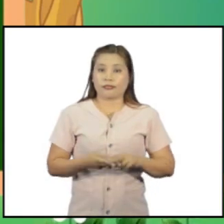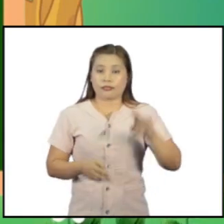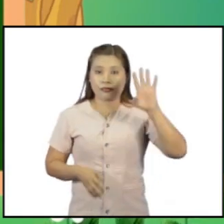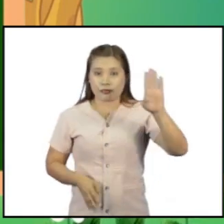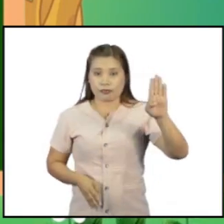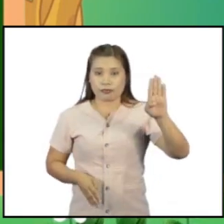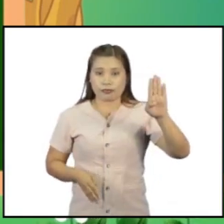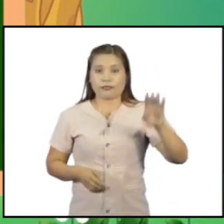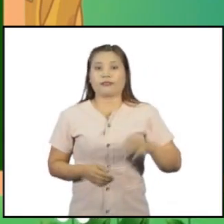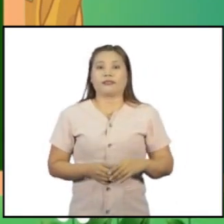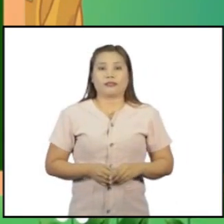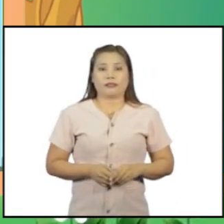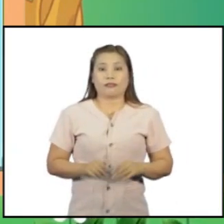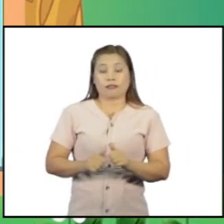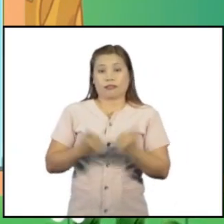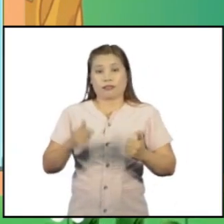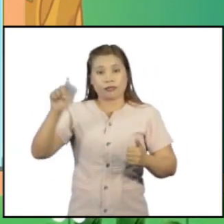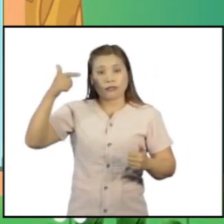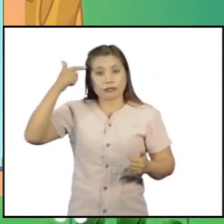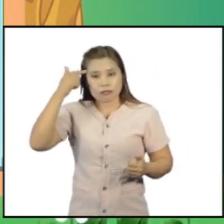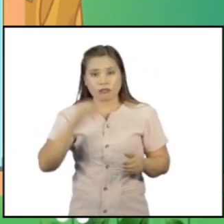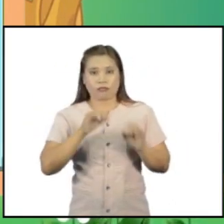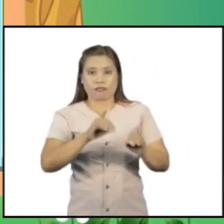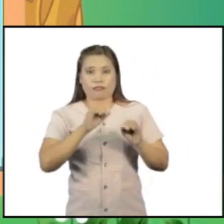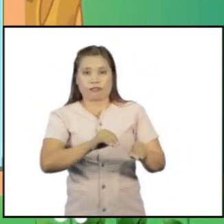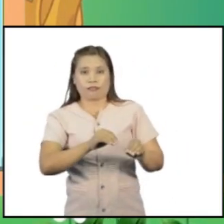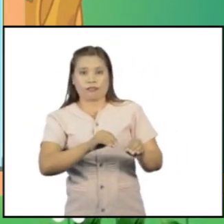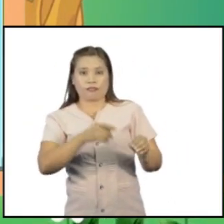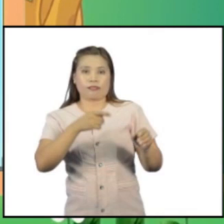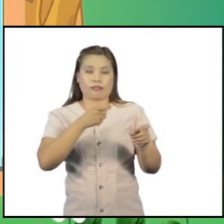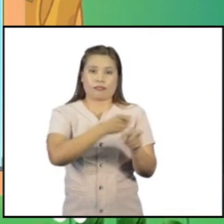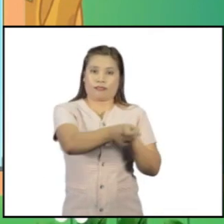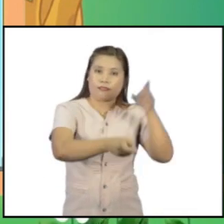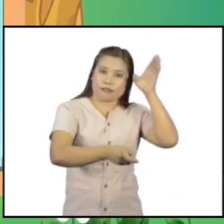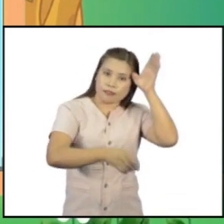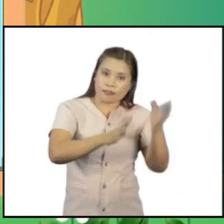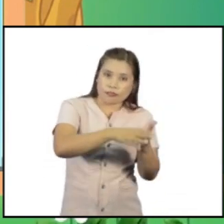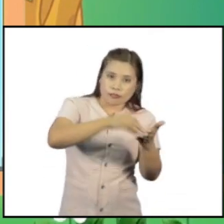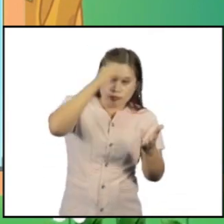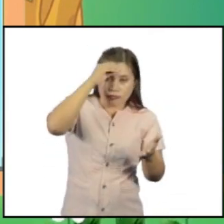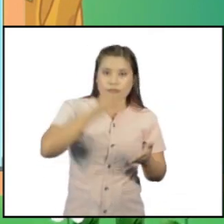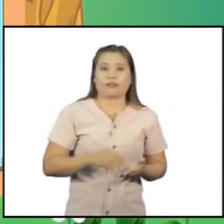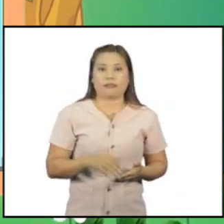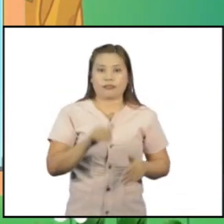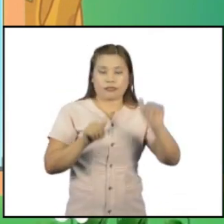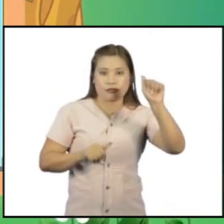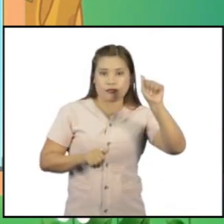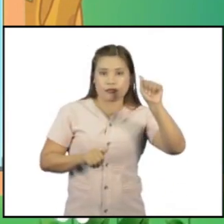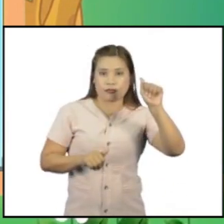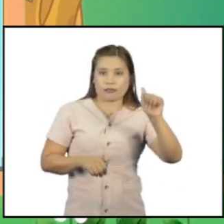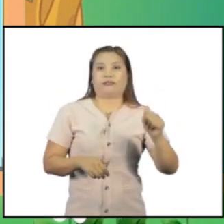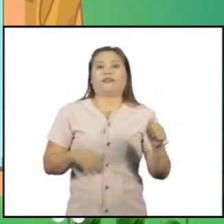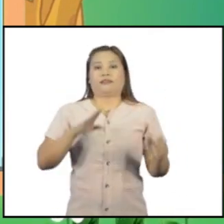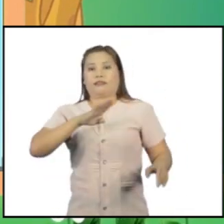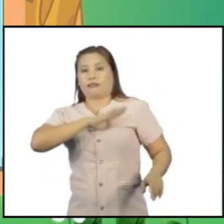Number 4. How did Gino teach Benny the bully a lesson? A.